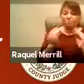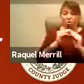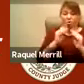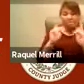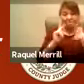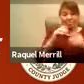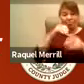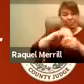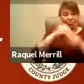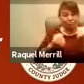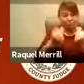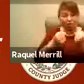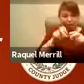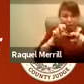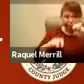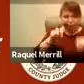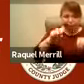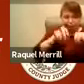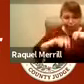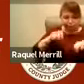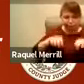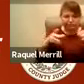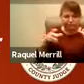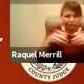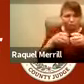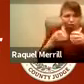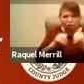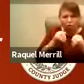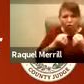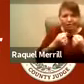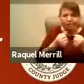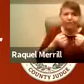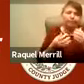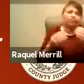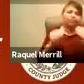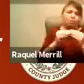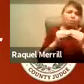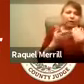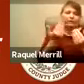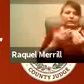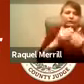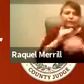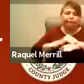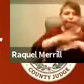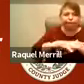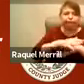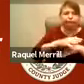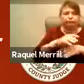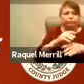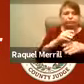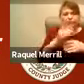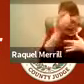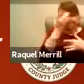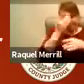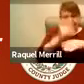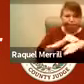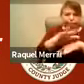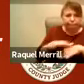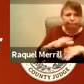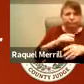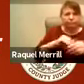have in a car, closely compact car like that, the greater the possibility for you to transmit this disease to someone